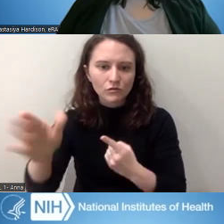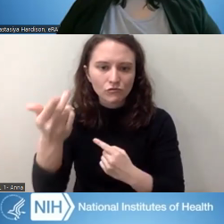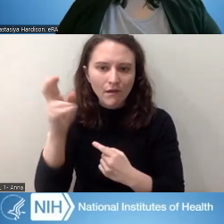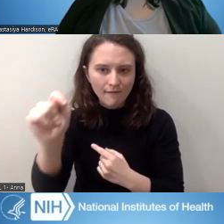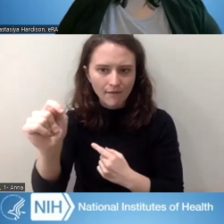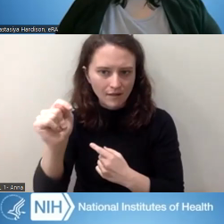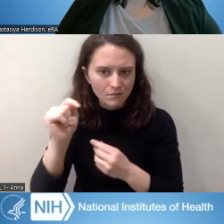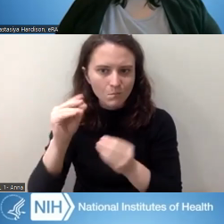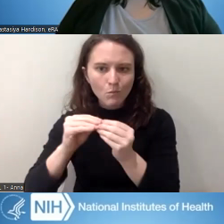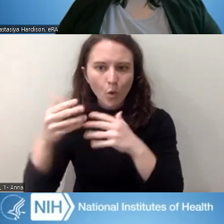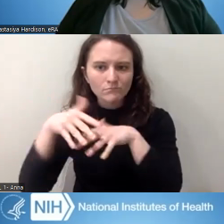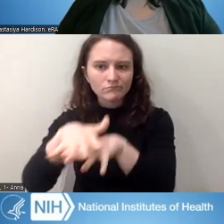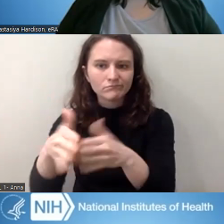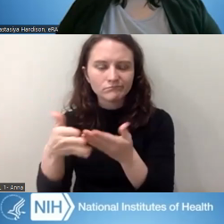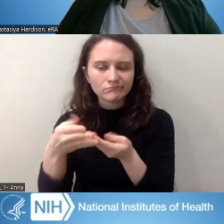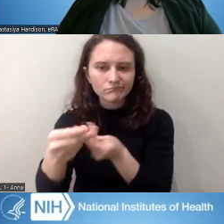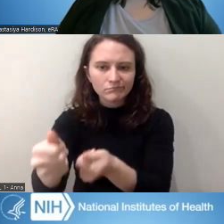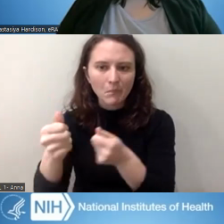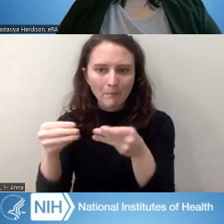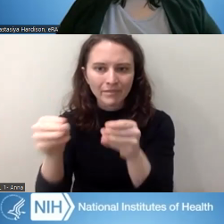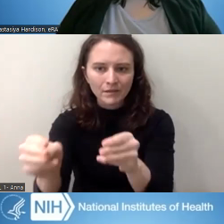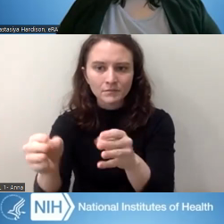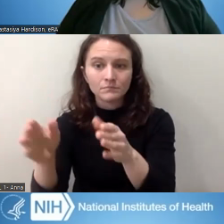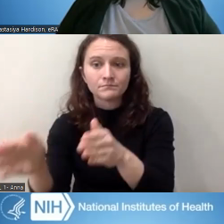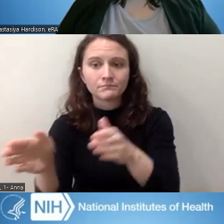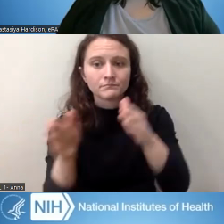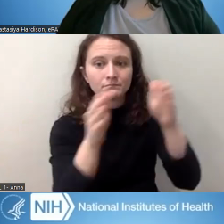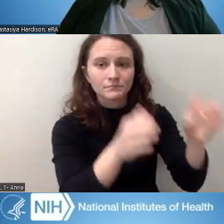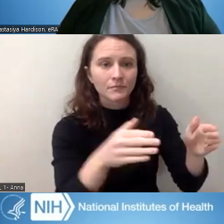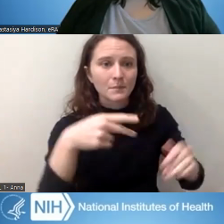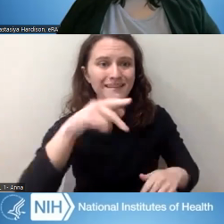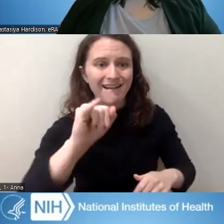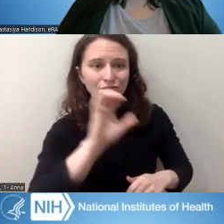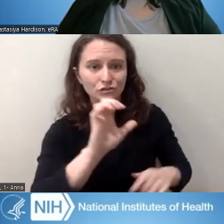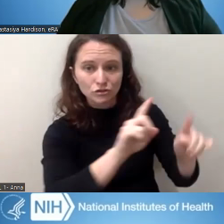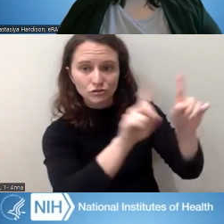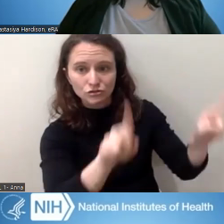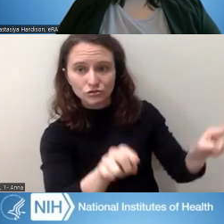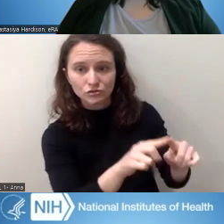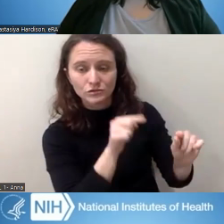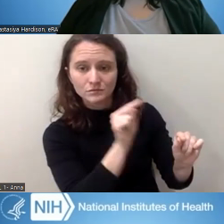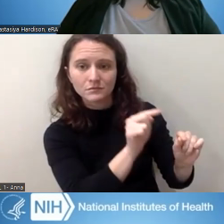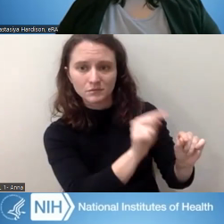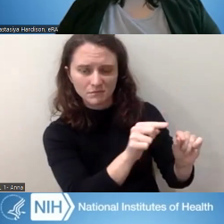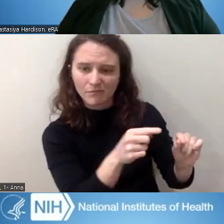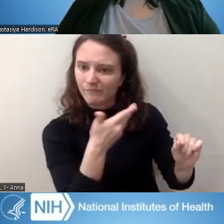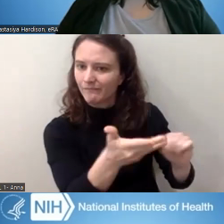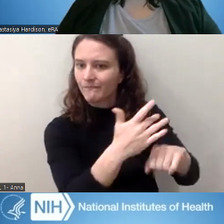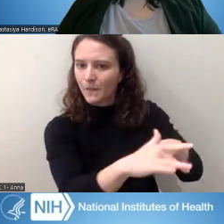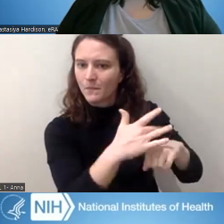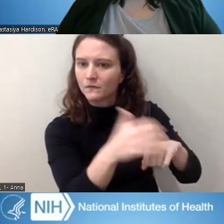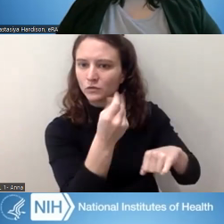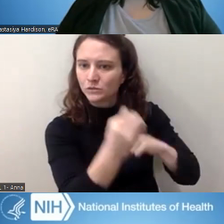method. The PI search has been out for a number of years, and now we've finally been able to go ahead and make